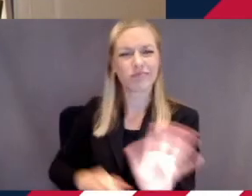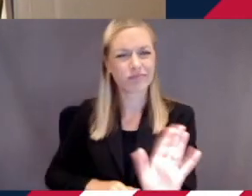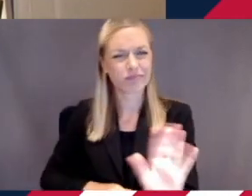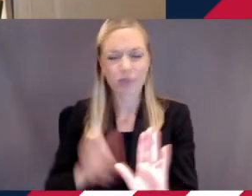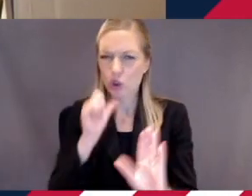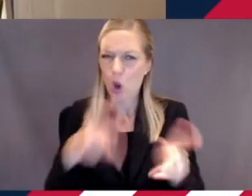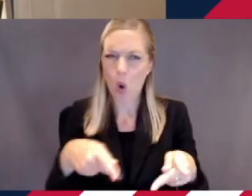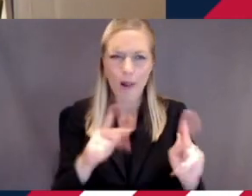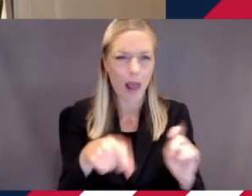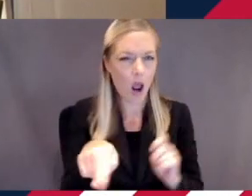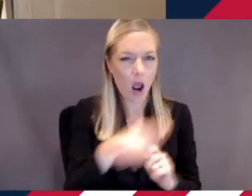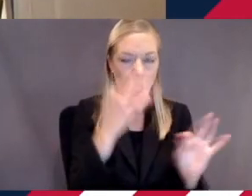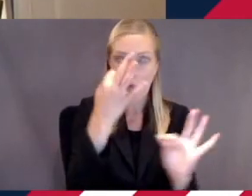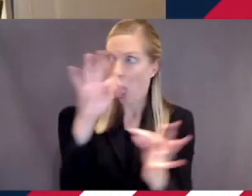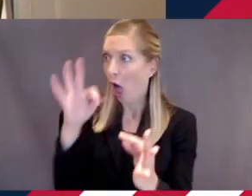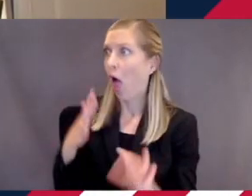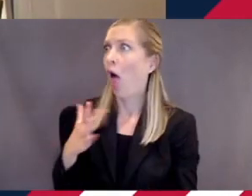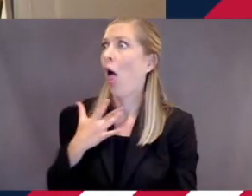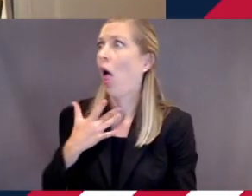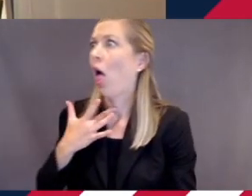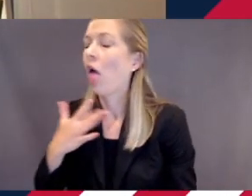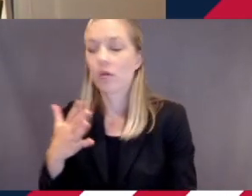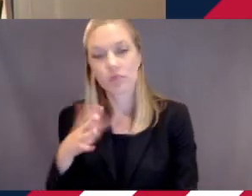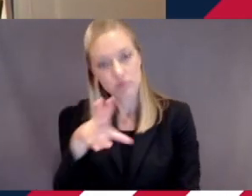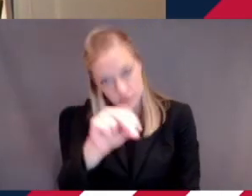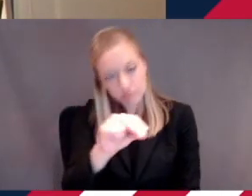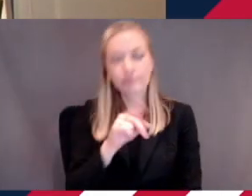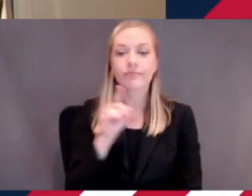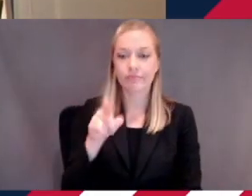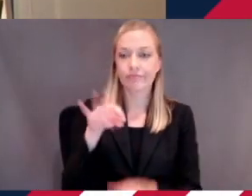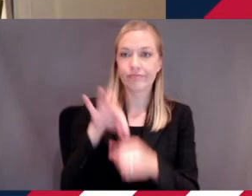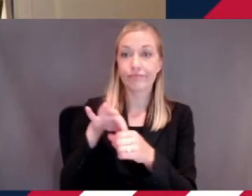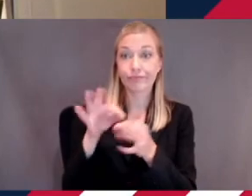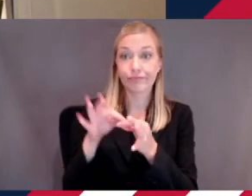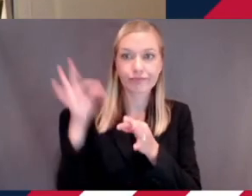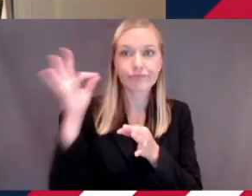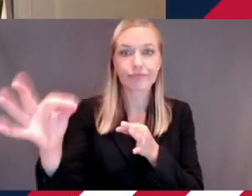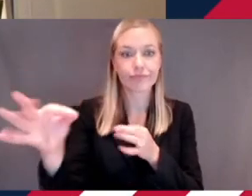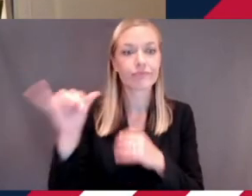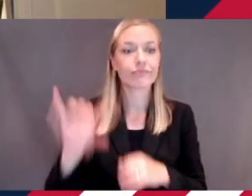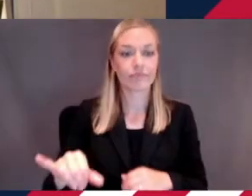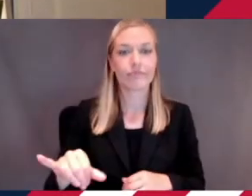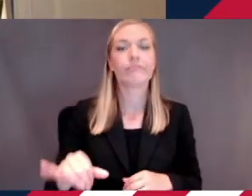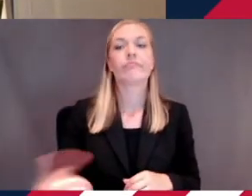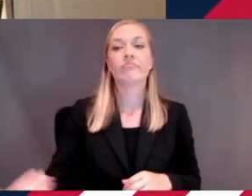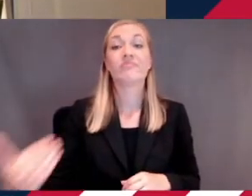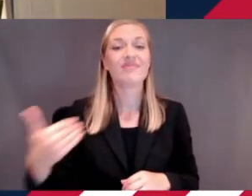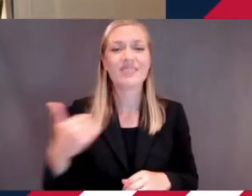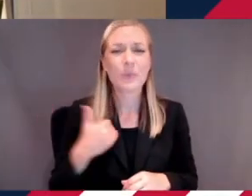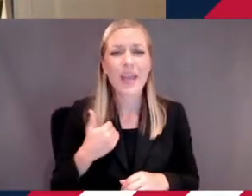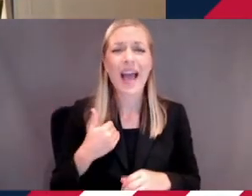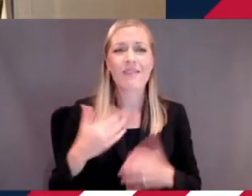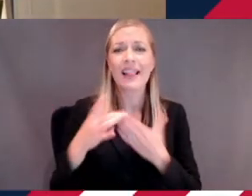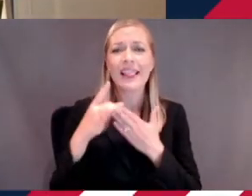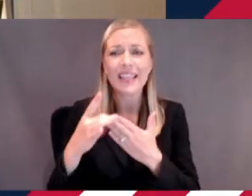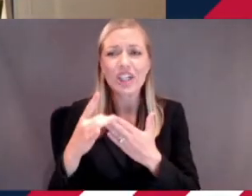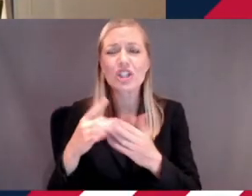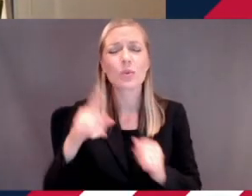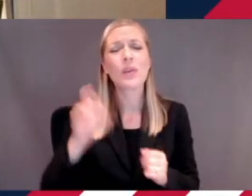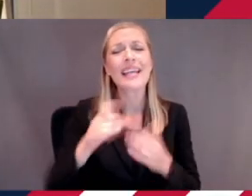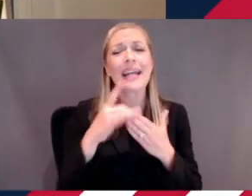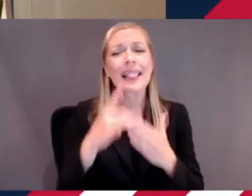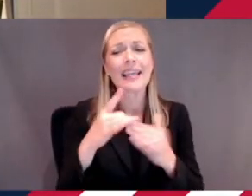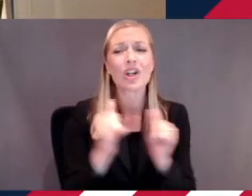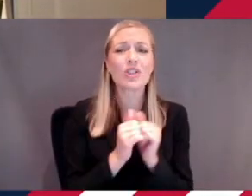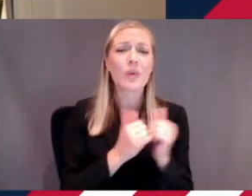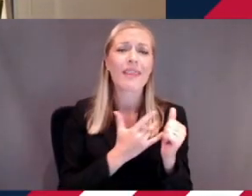entire career standing up for ordinary Americans, for people in need. We need leadership with empathy and compassion,